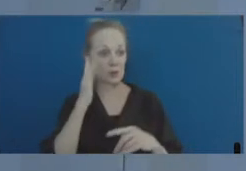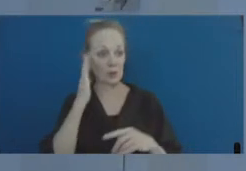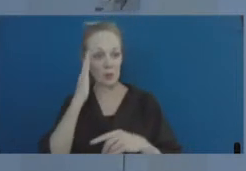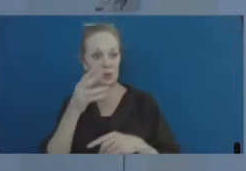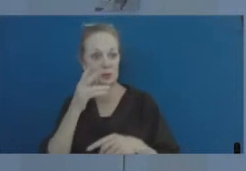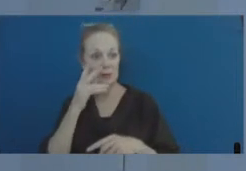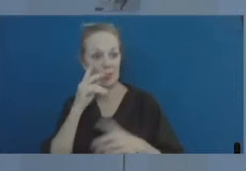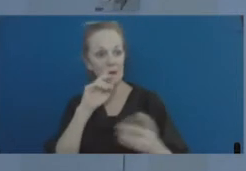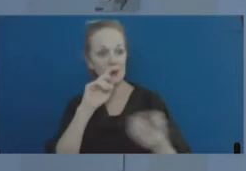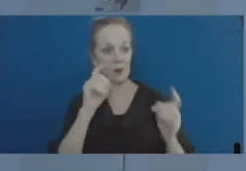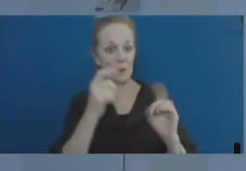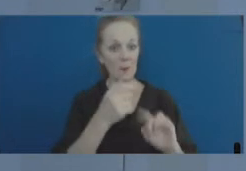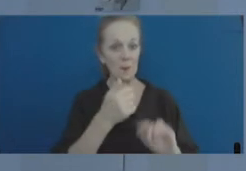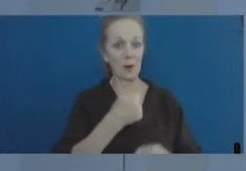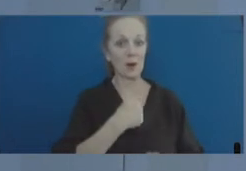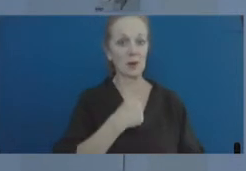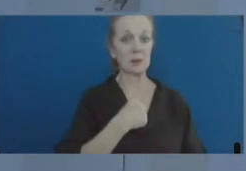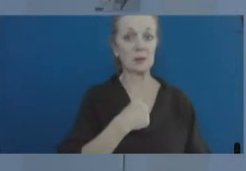I myself am fine